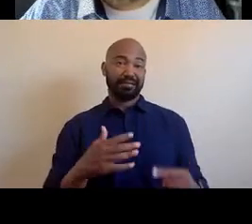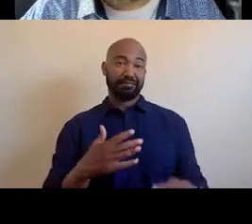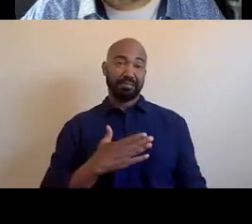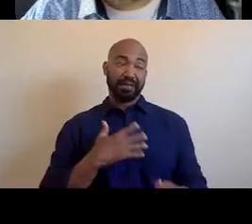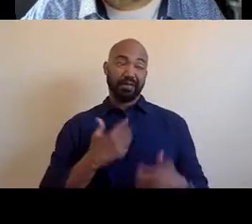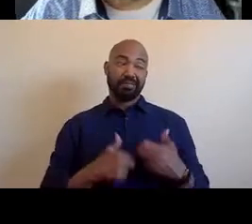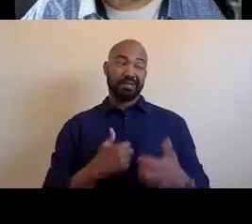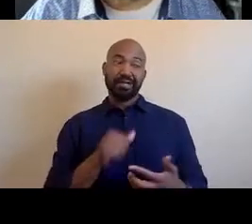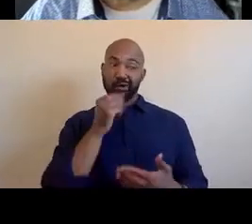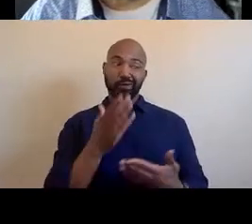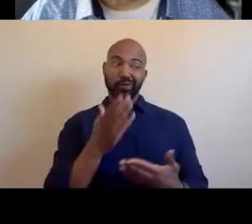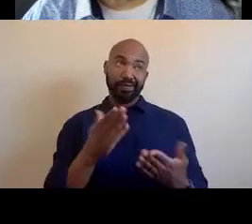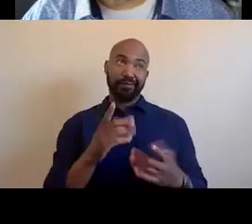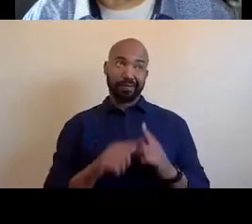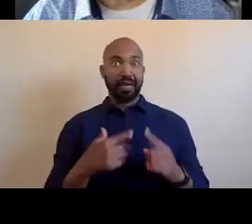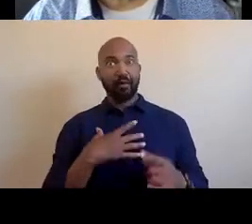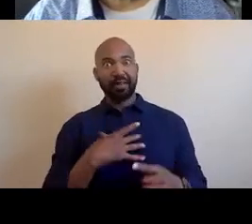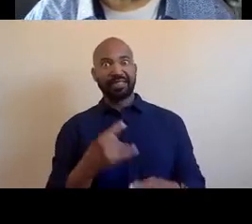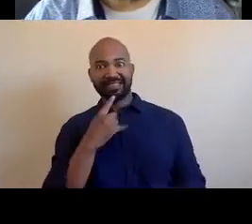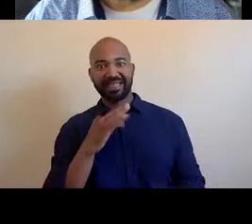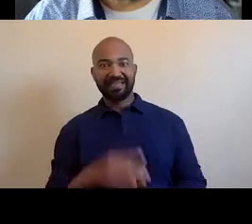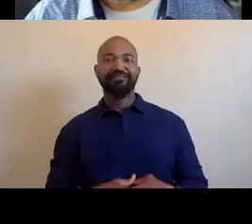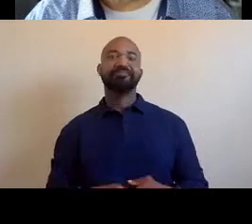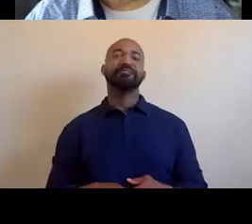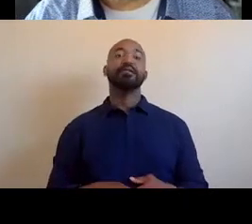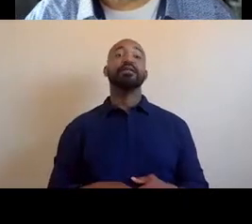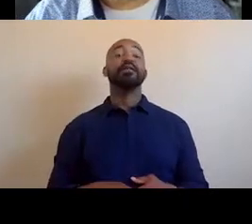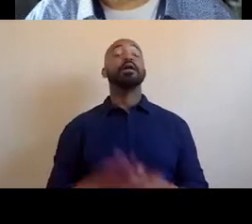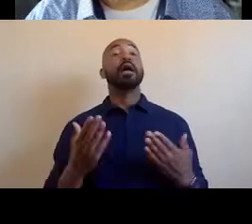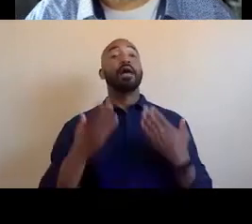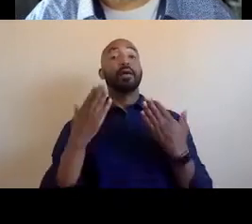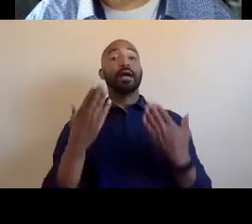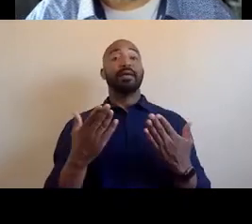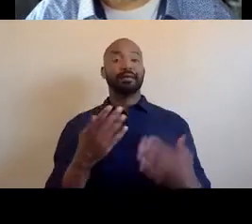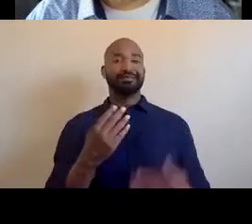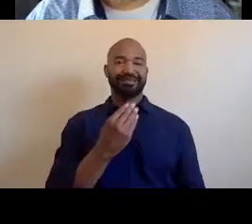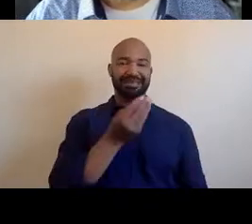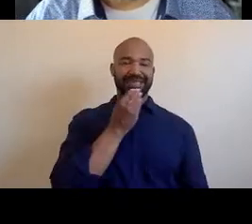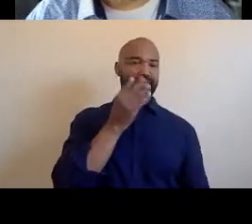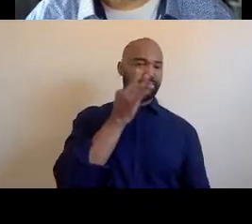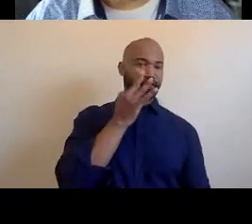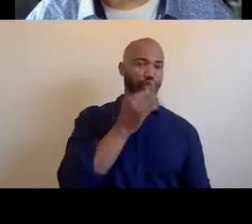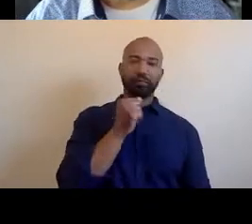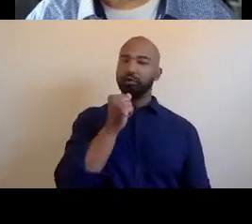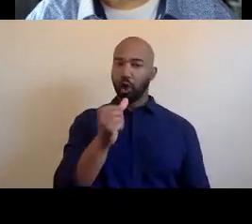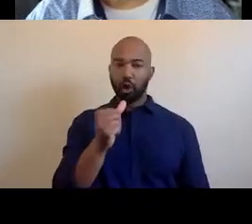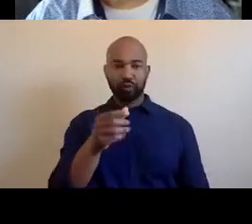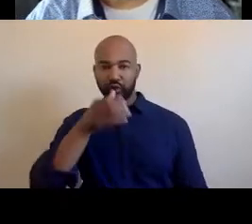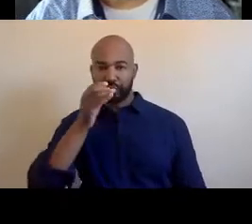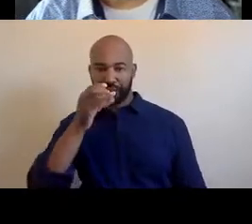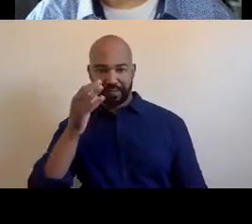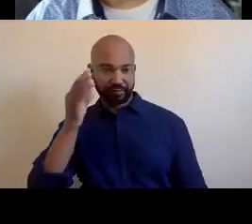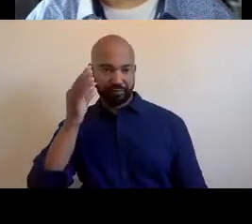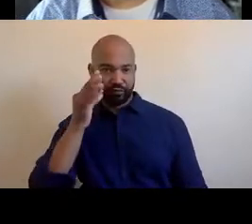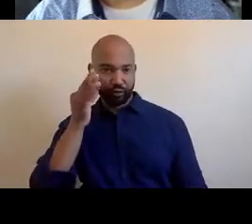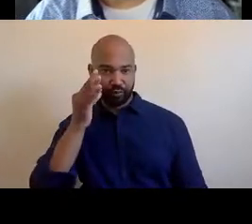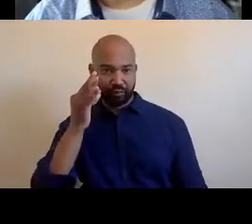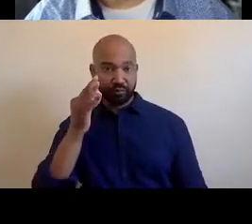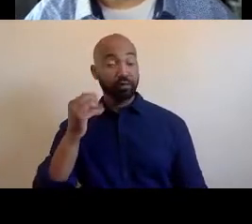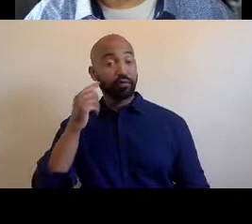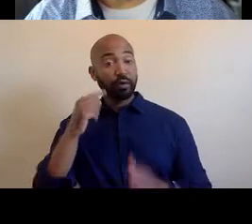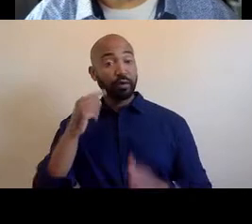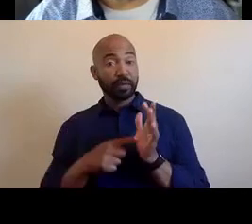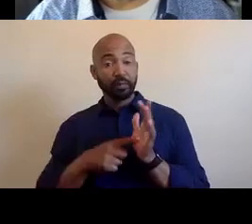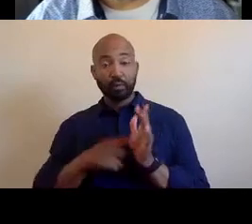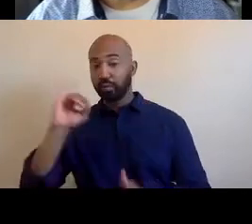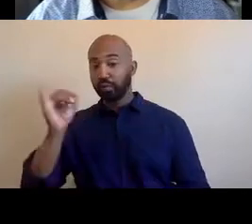I would recommend eating your fruit and not drinking your fruit. So juice is something that really truly doesn't